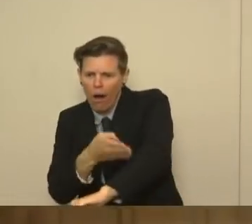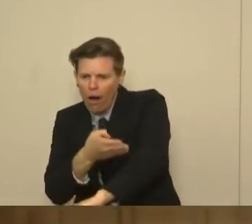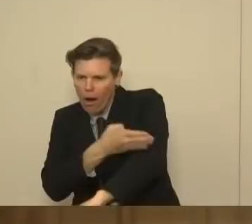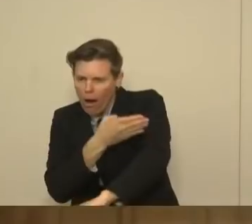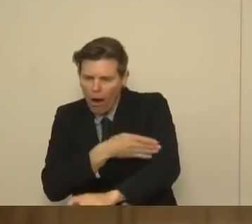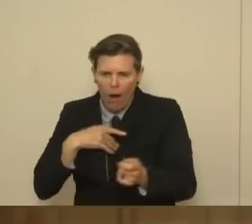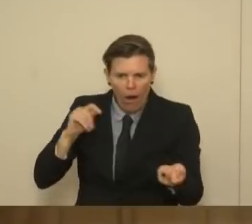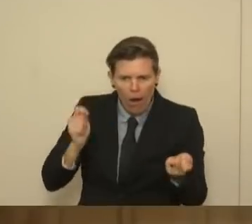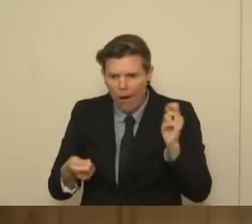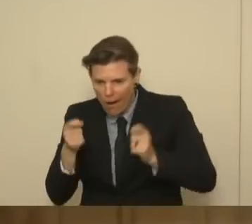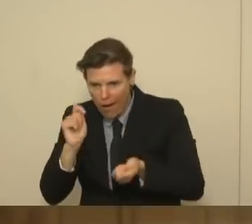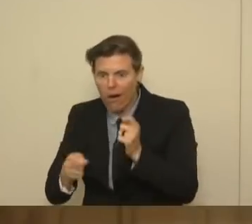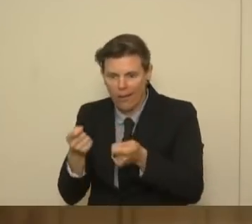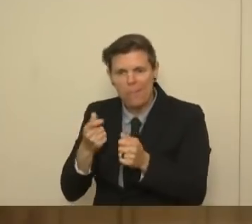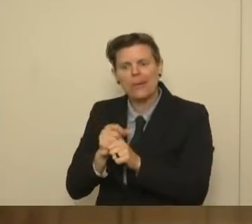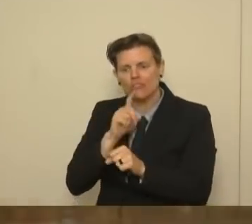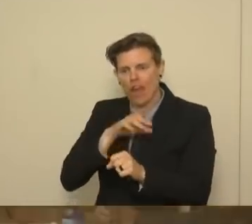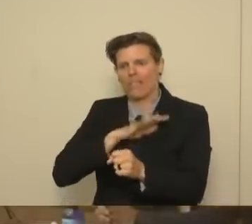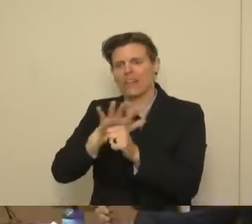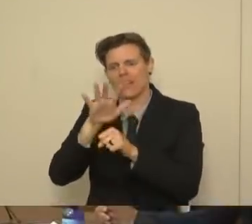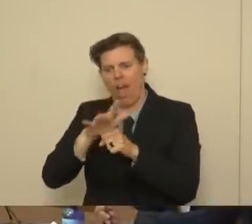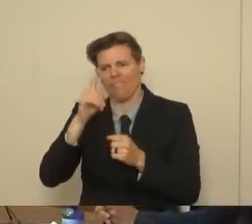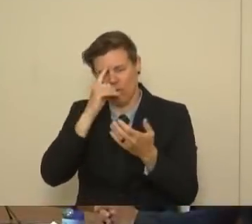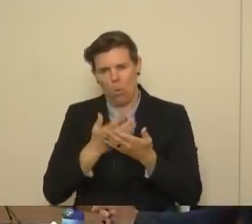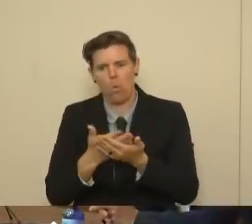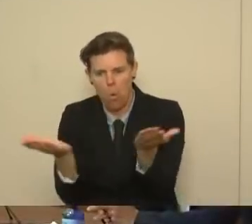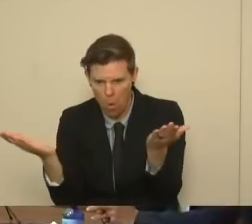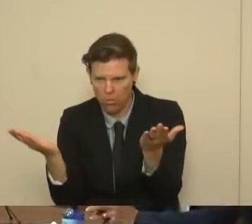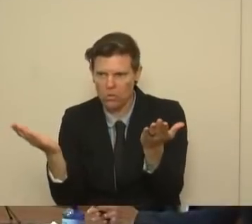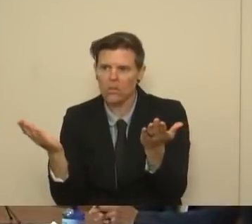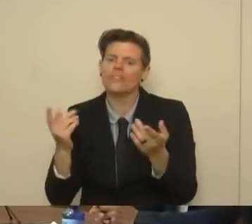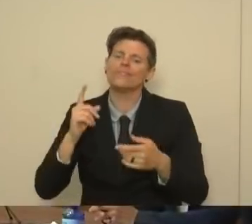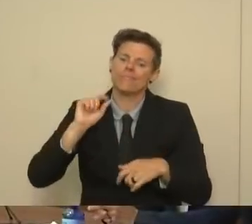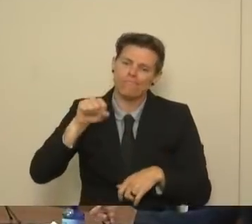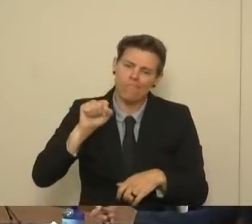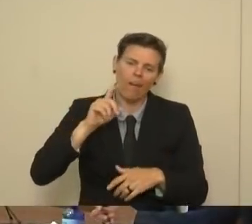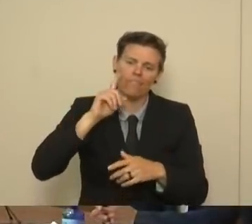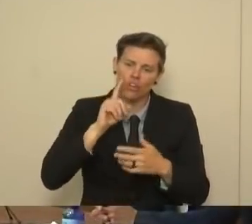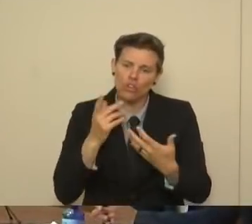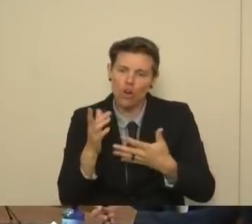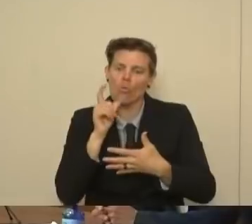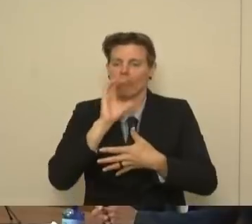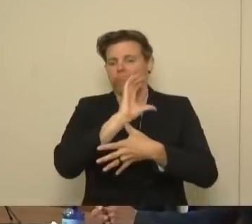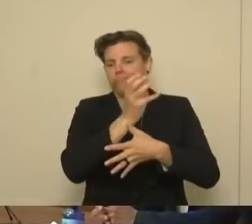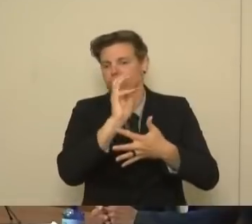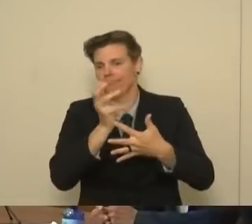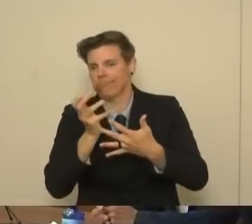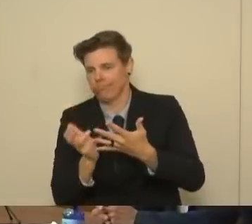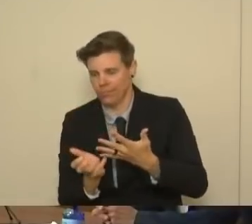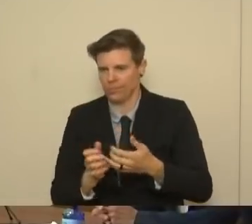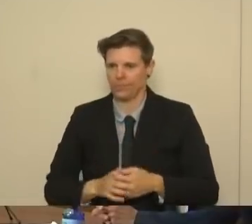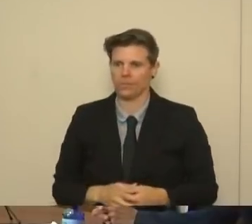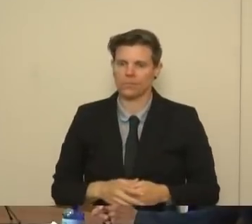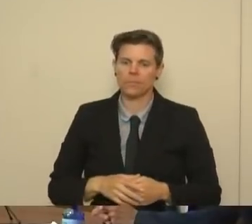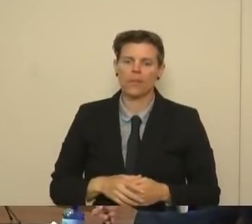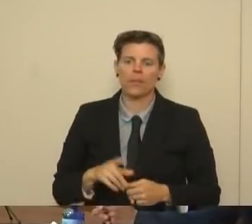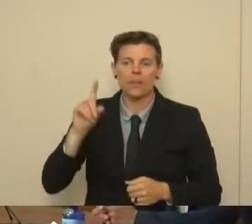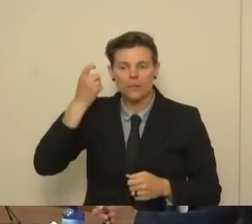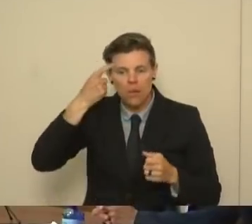the order and the priorities as well. Thank you. Right, and one thing that you didn't ask is we're seeing